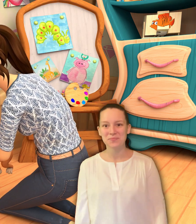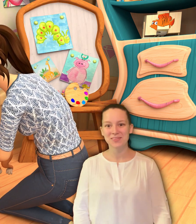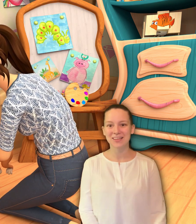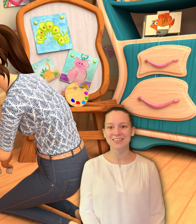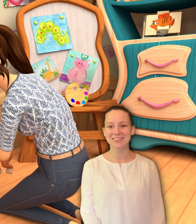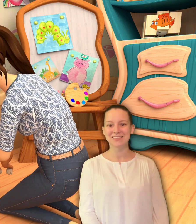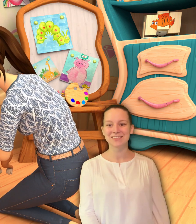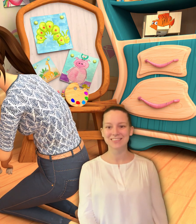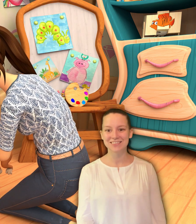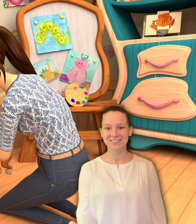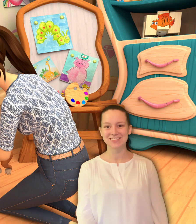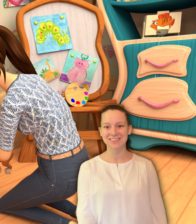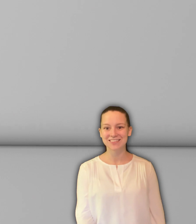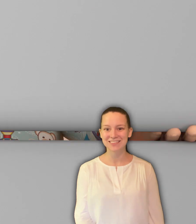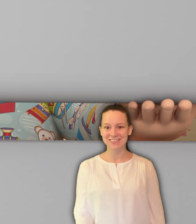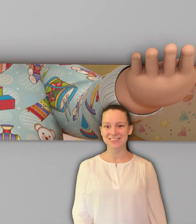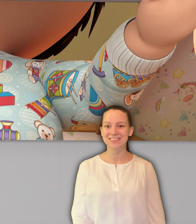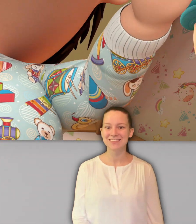please